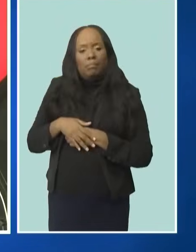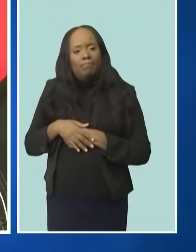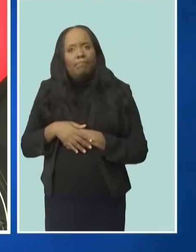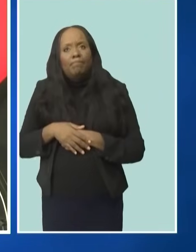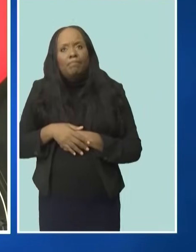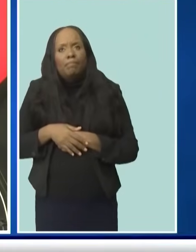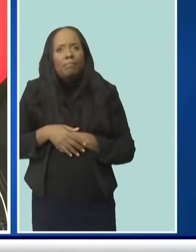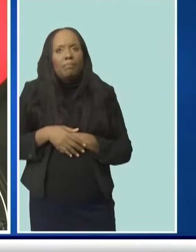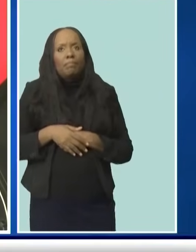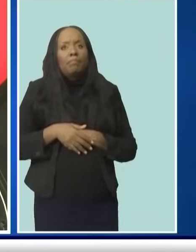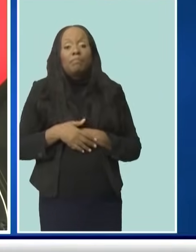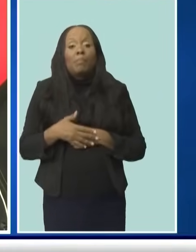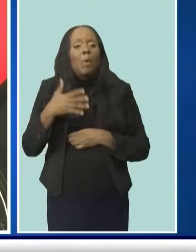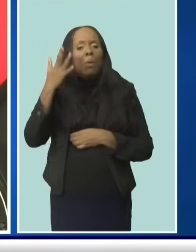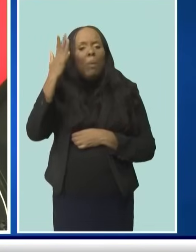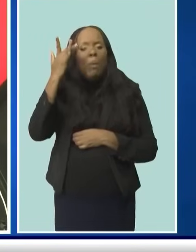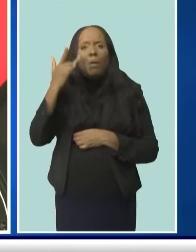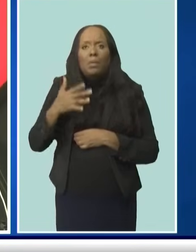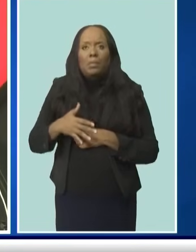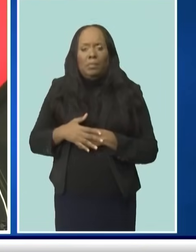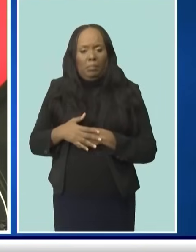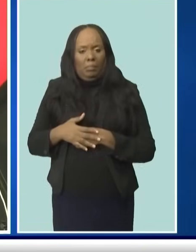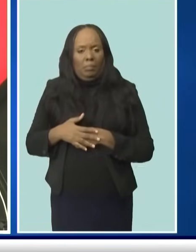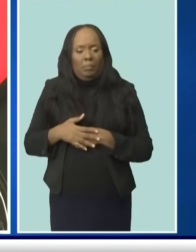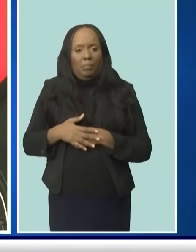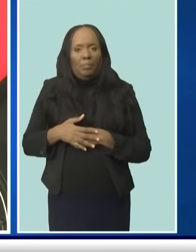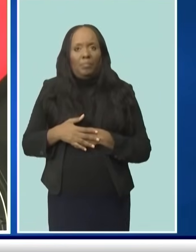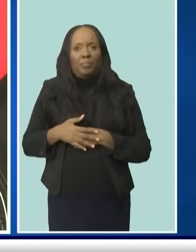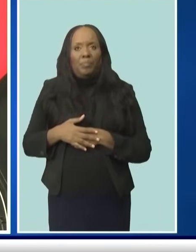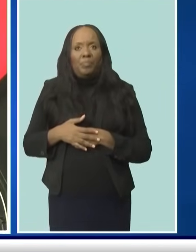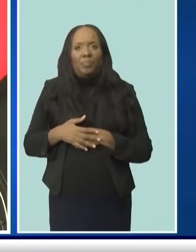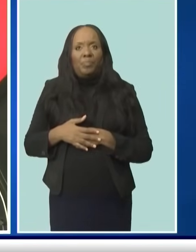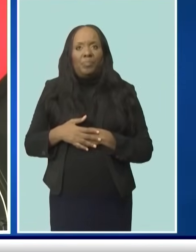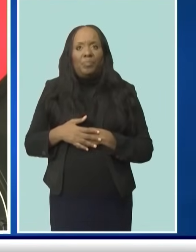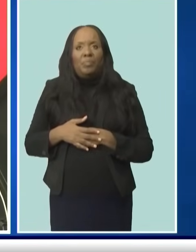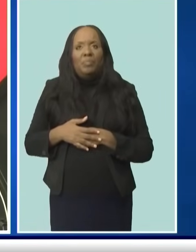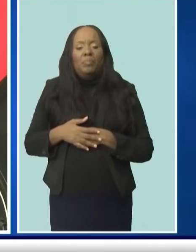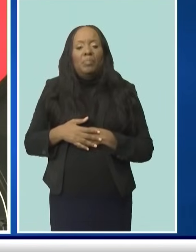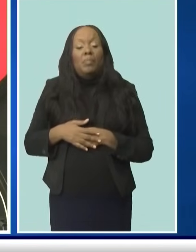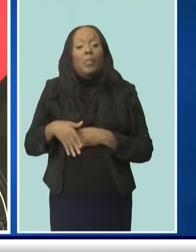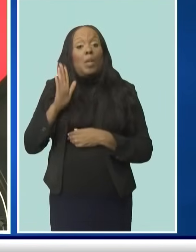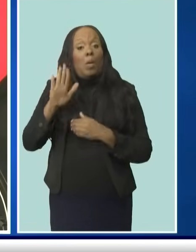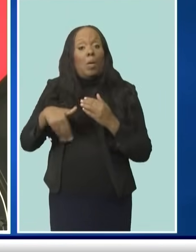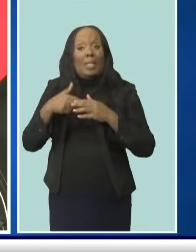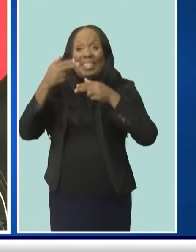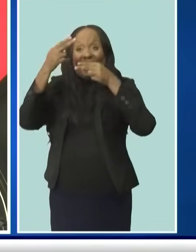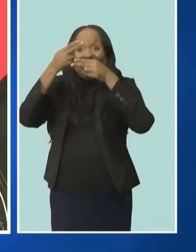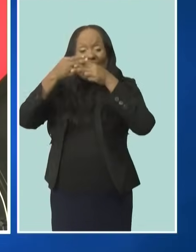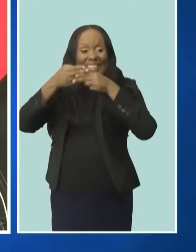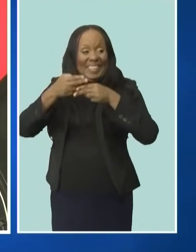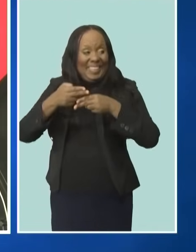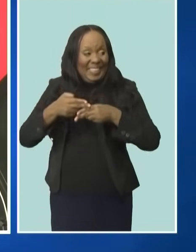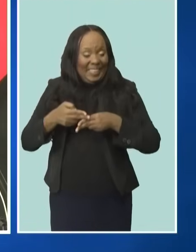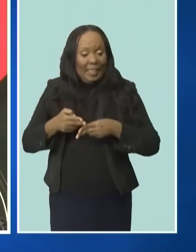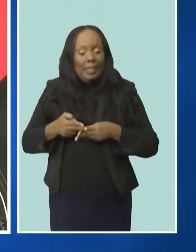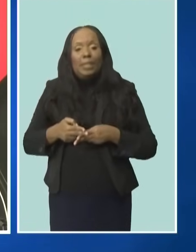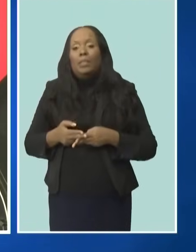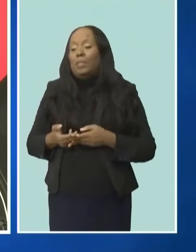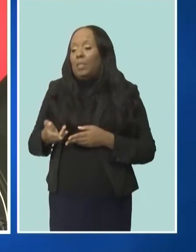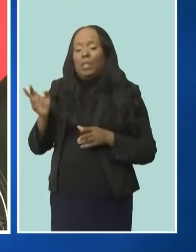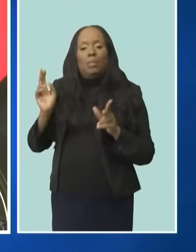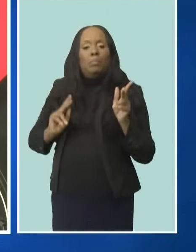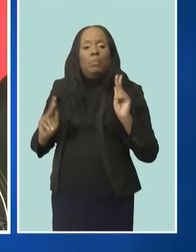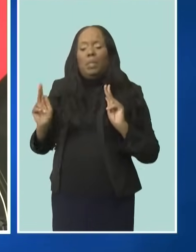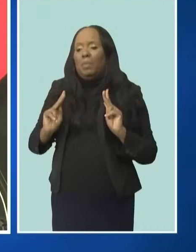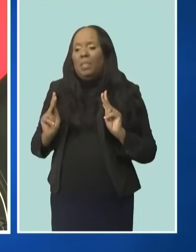Because I dare say that none of the individuals whose name you will see this evening set out in life for their name